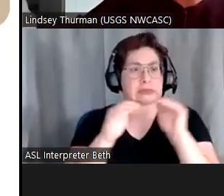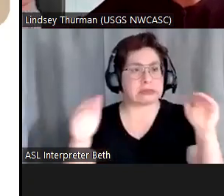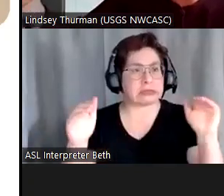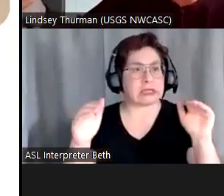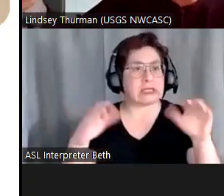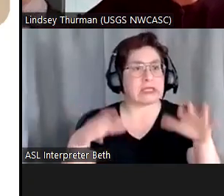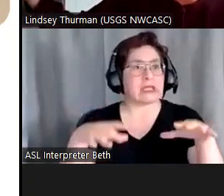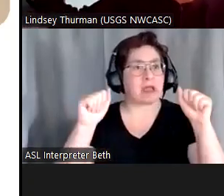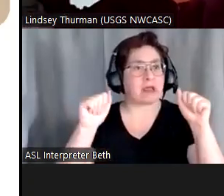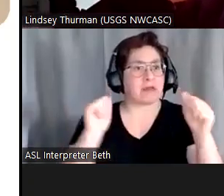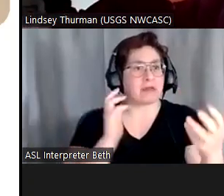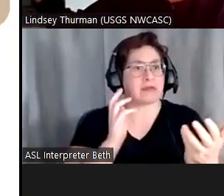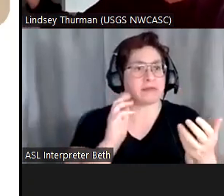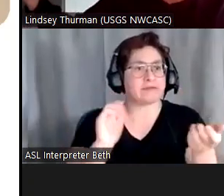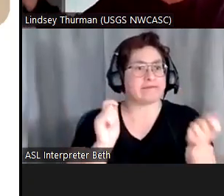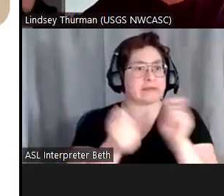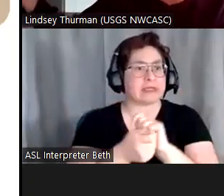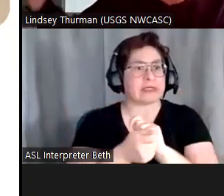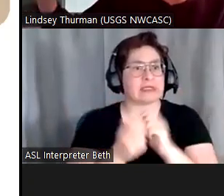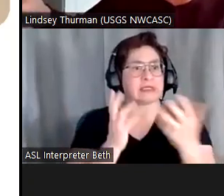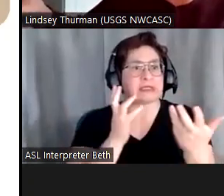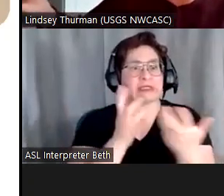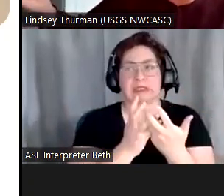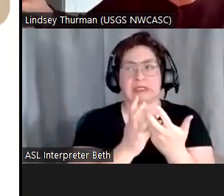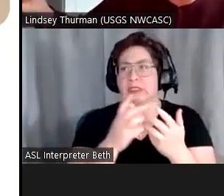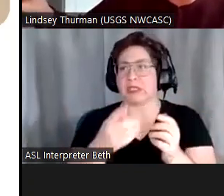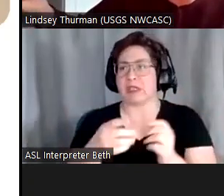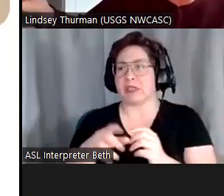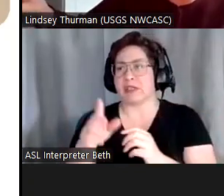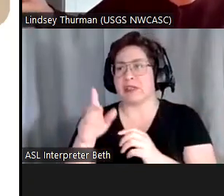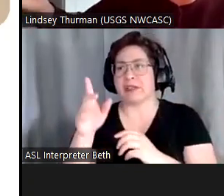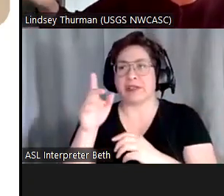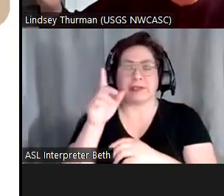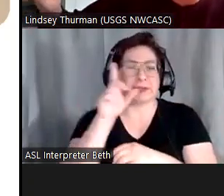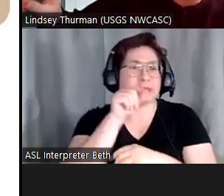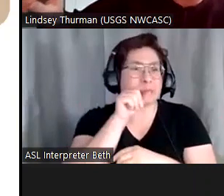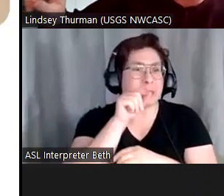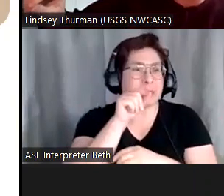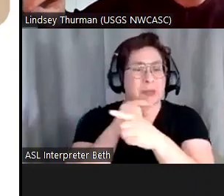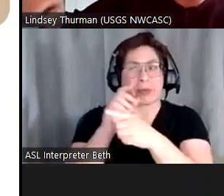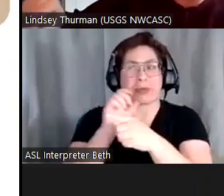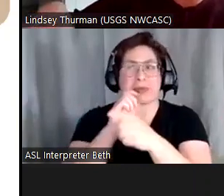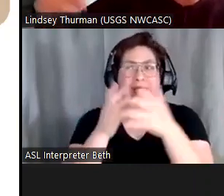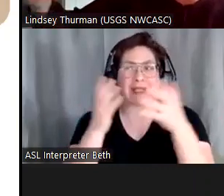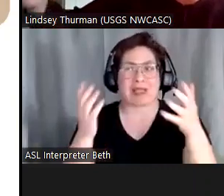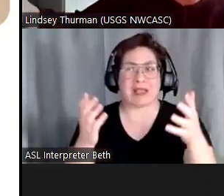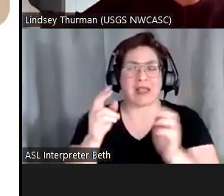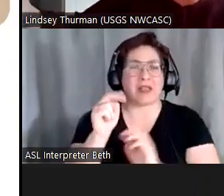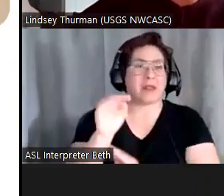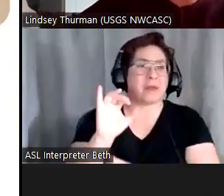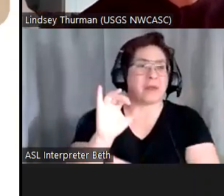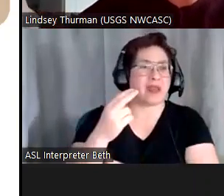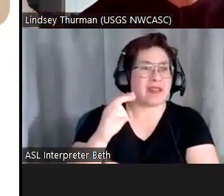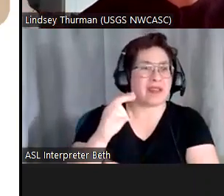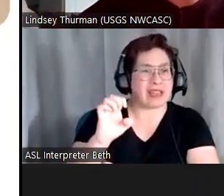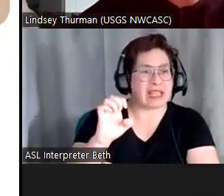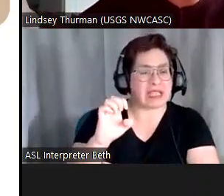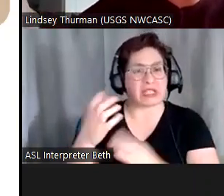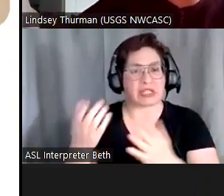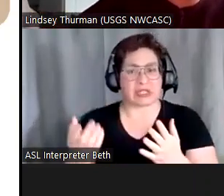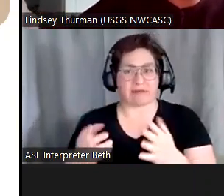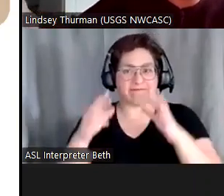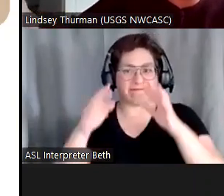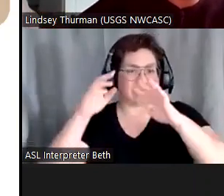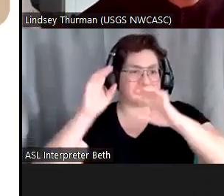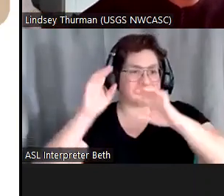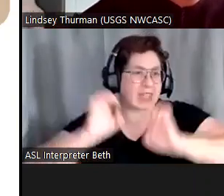adaptive capacity. Unfortunately, this is for the rufous hummingbird. There's not a ton of information on climatic niche breadth. So this was actually evaluated